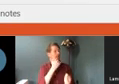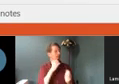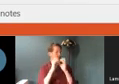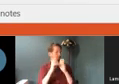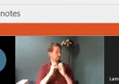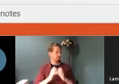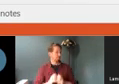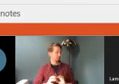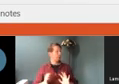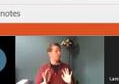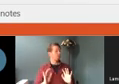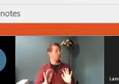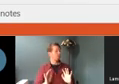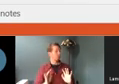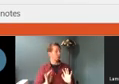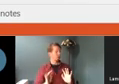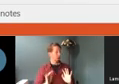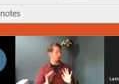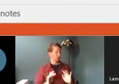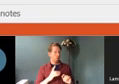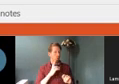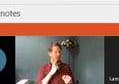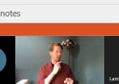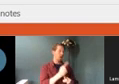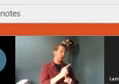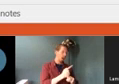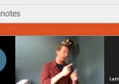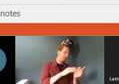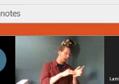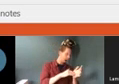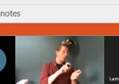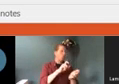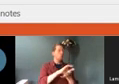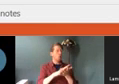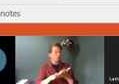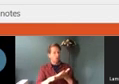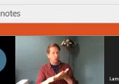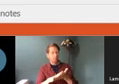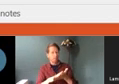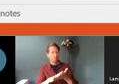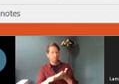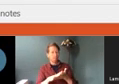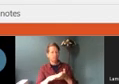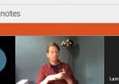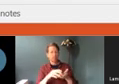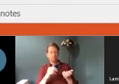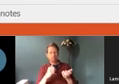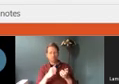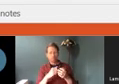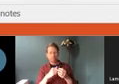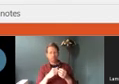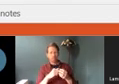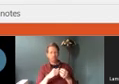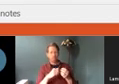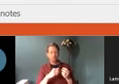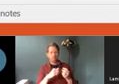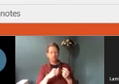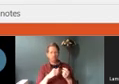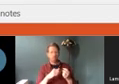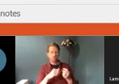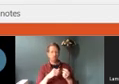have two if we're talking about autosomes. And if you're talking about a male sample, which has one X and one Y chromosome,